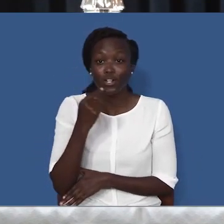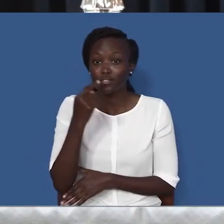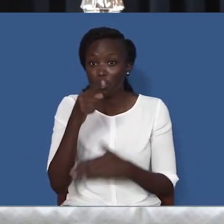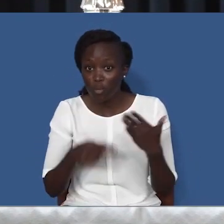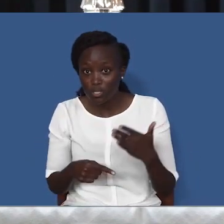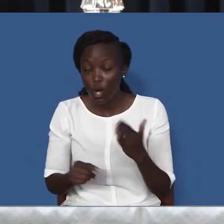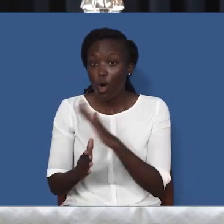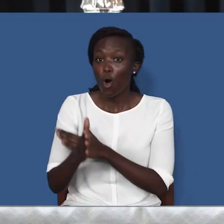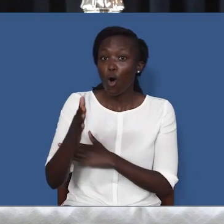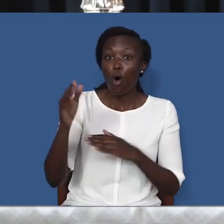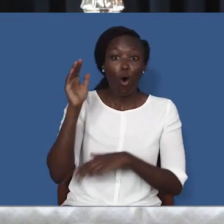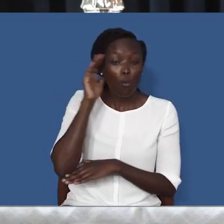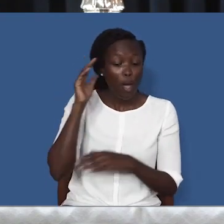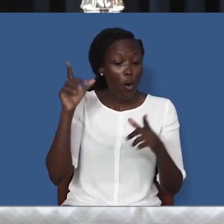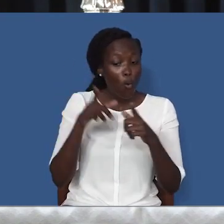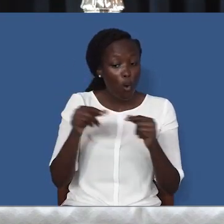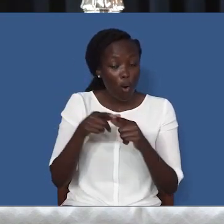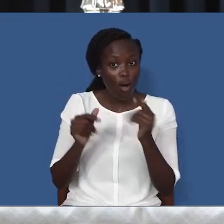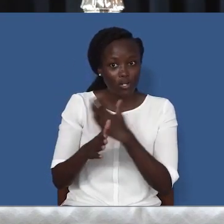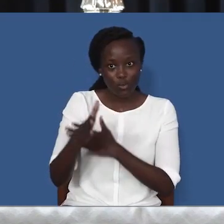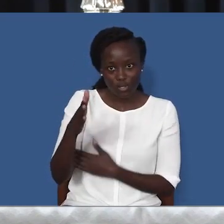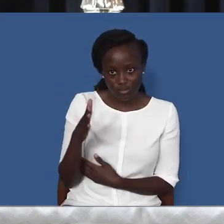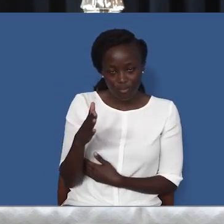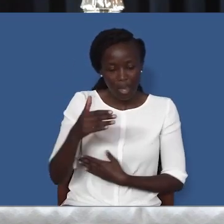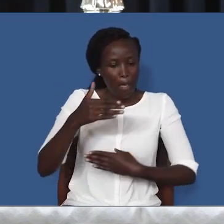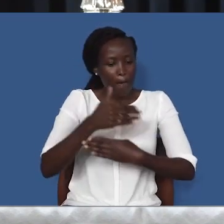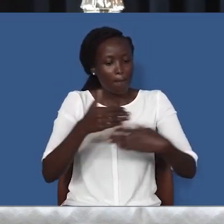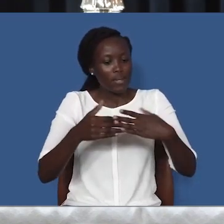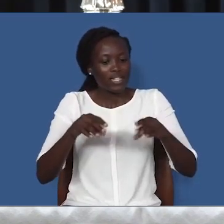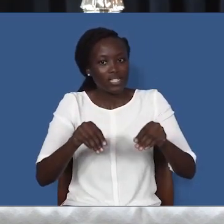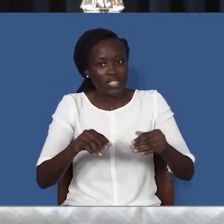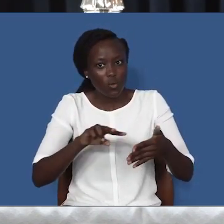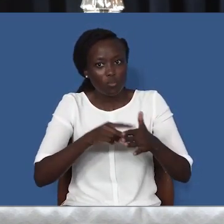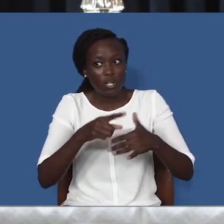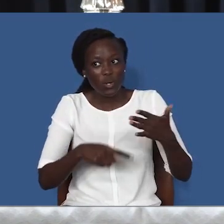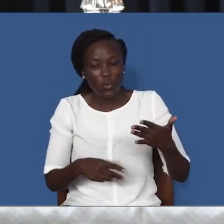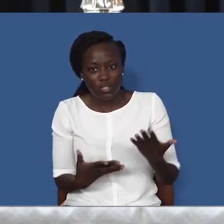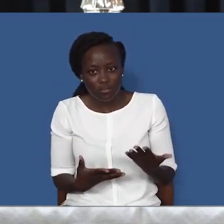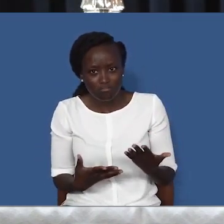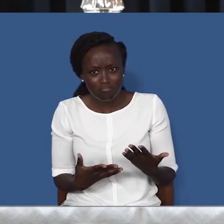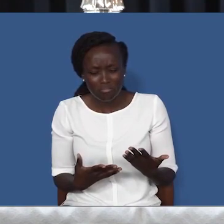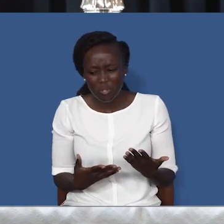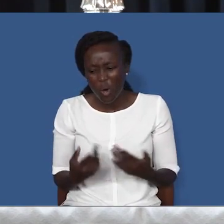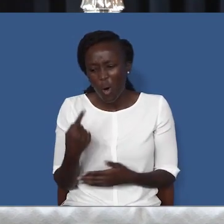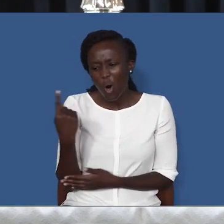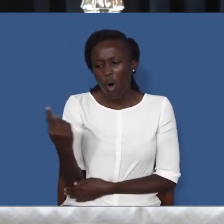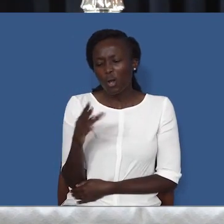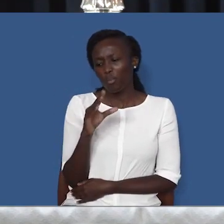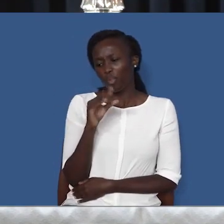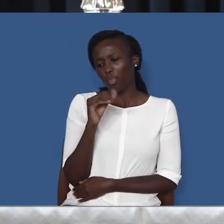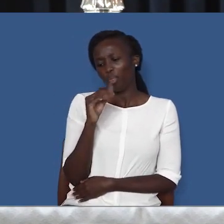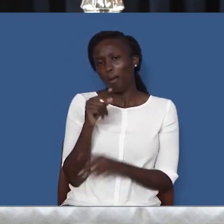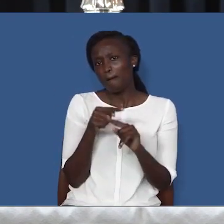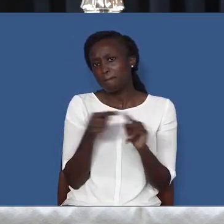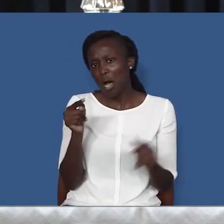of God. To build on sand simply means to give Christ lip service and